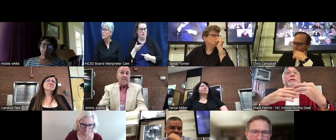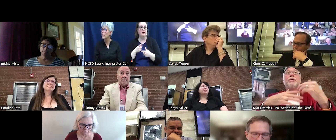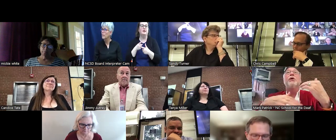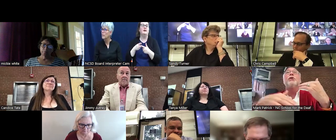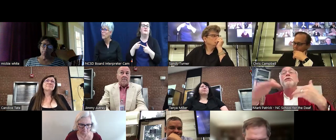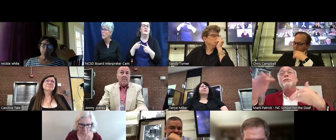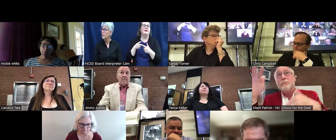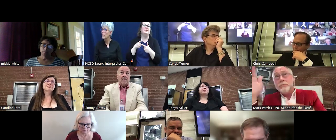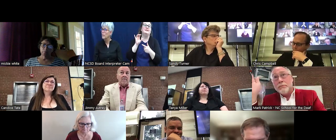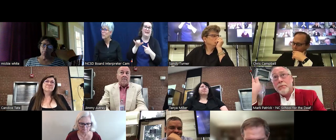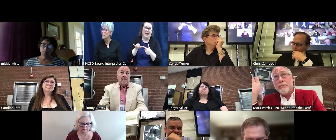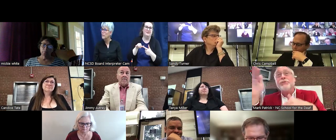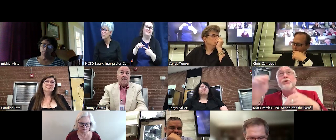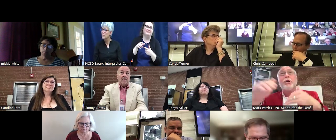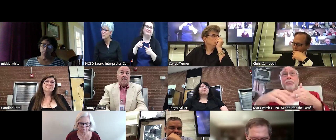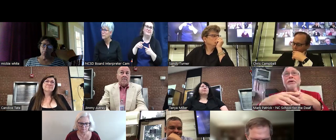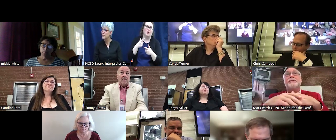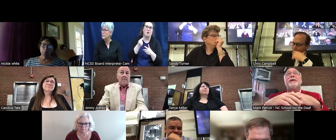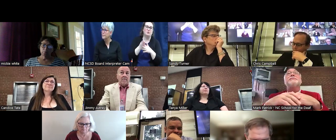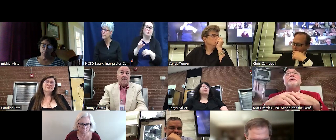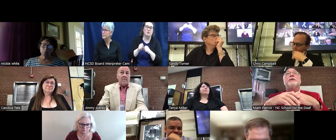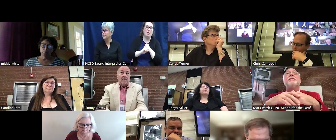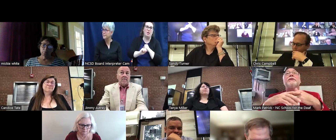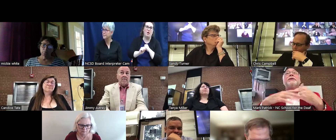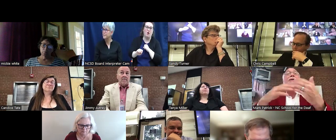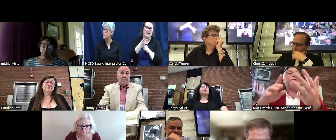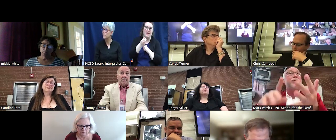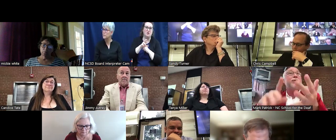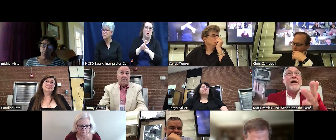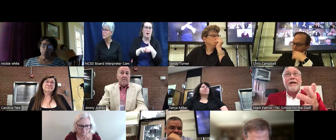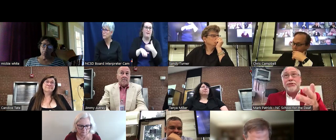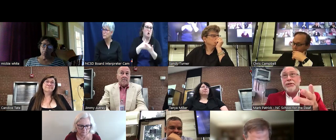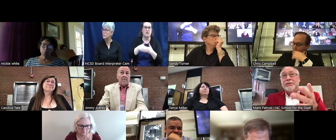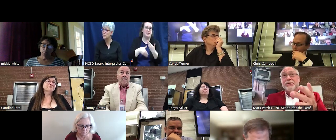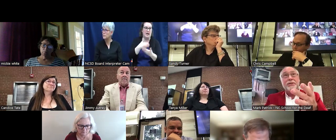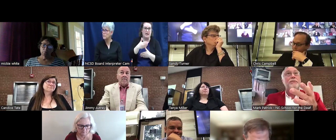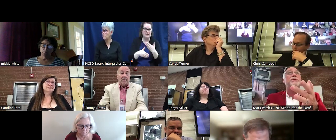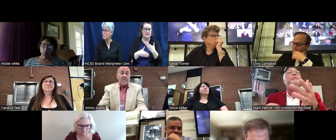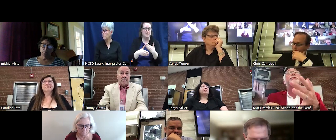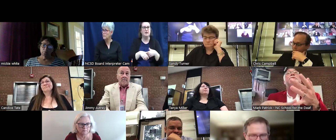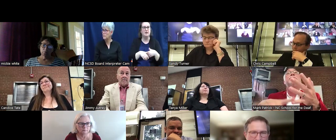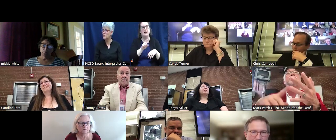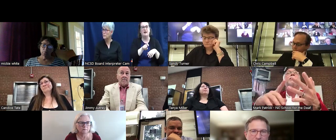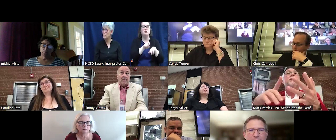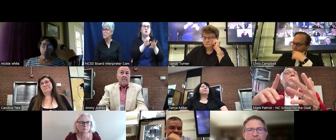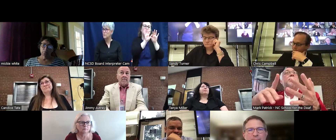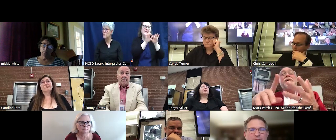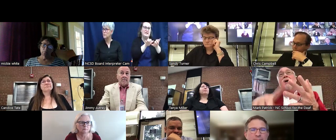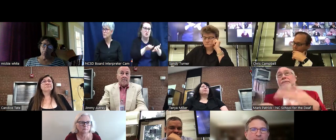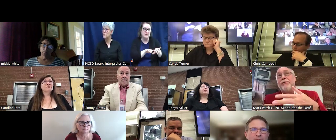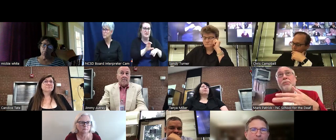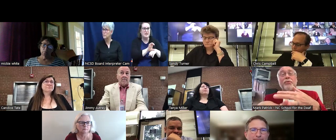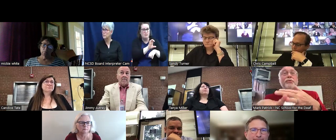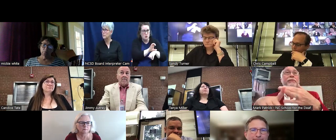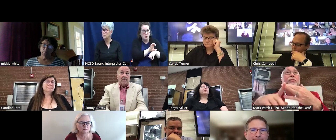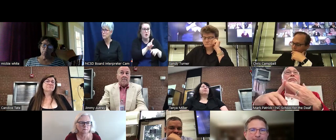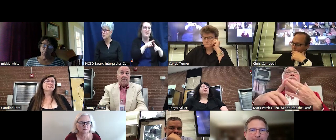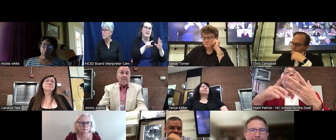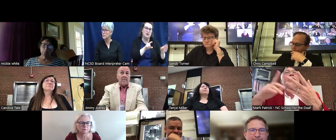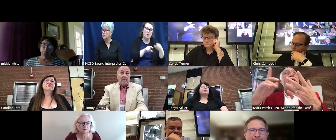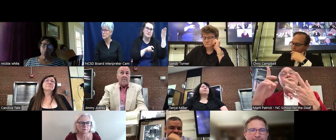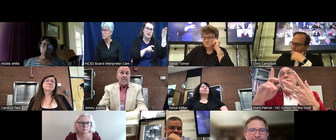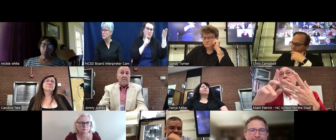the long HR process of entering action into the computer. It goes up for